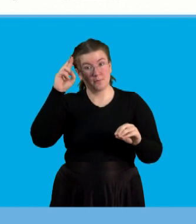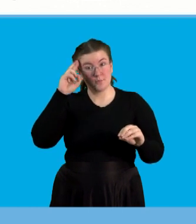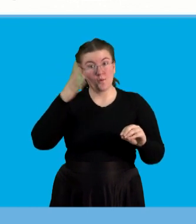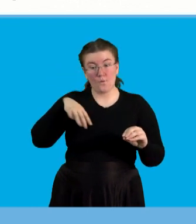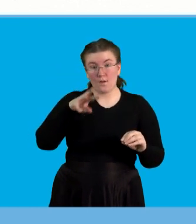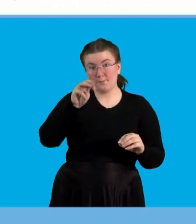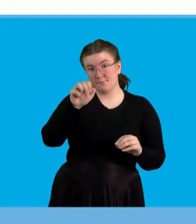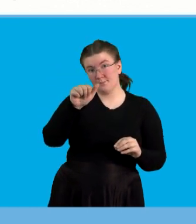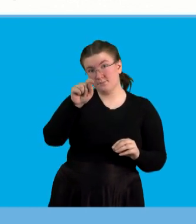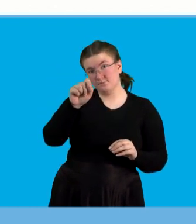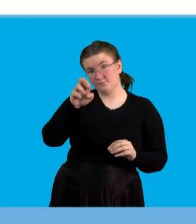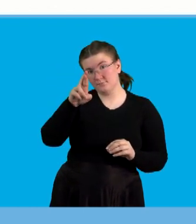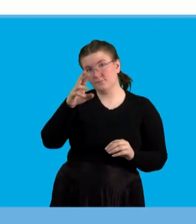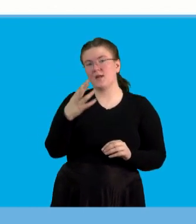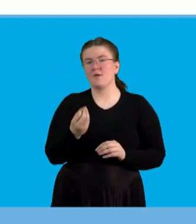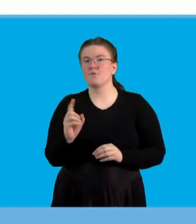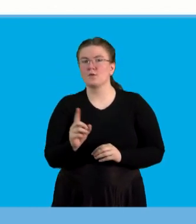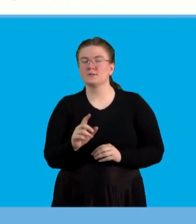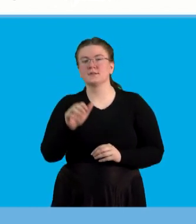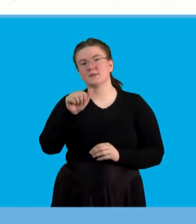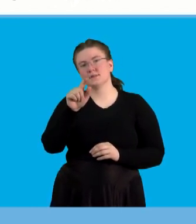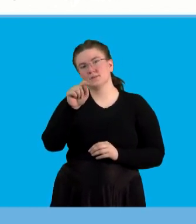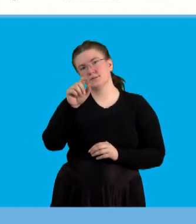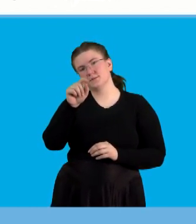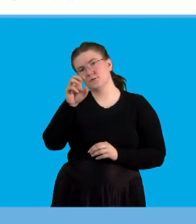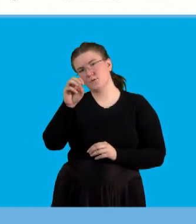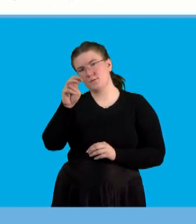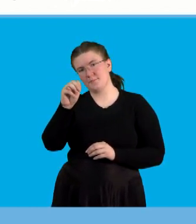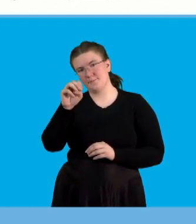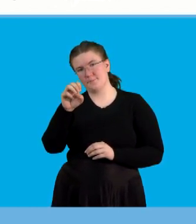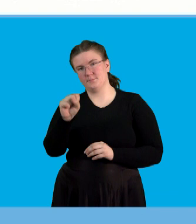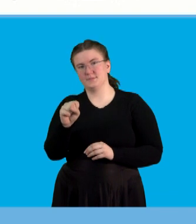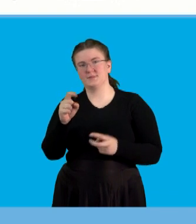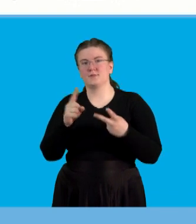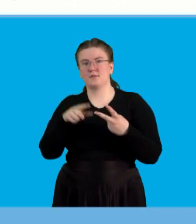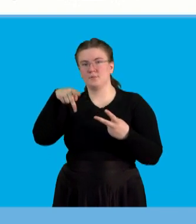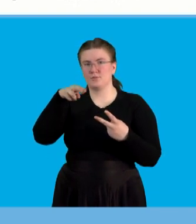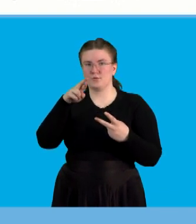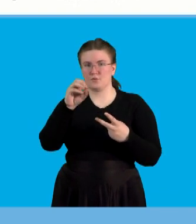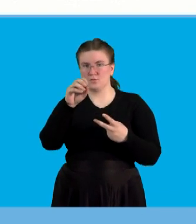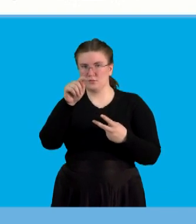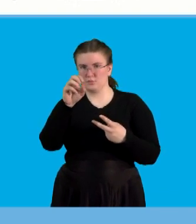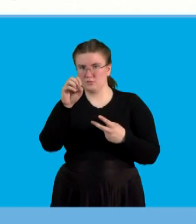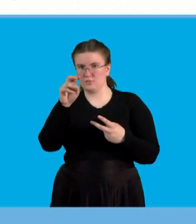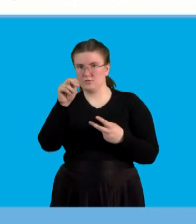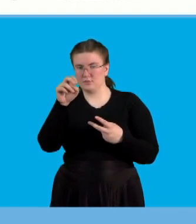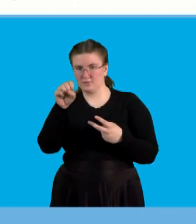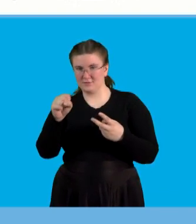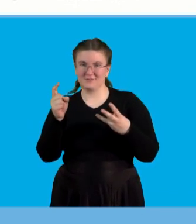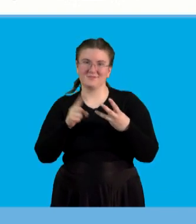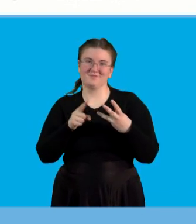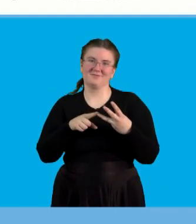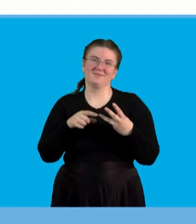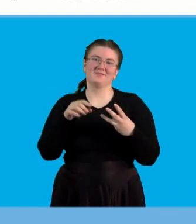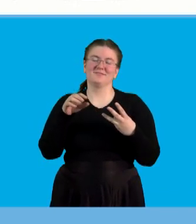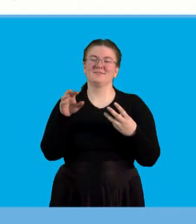of atoms, and atoms are made up of protons, electrons, and neutrons. The protons and neutrons are found in the nucleus